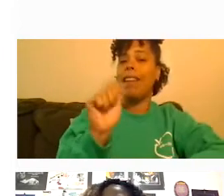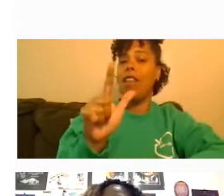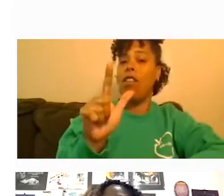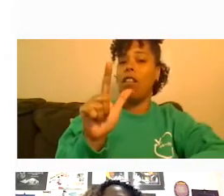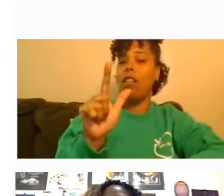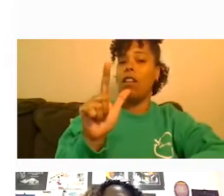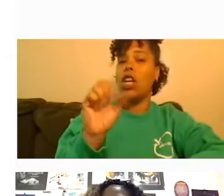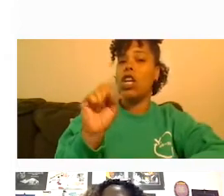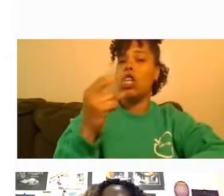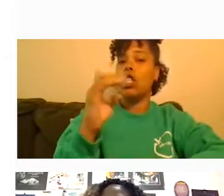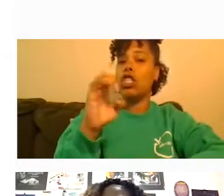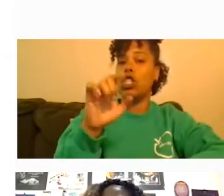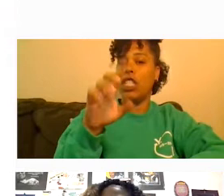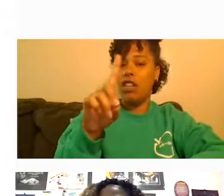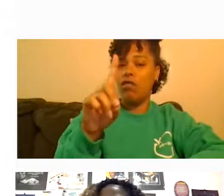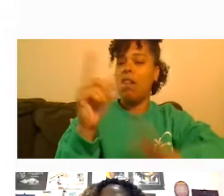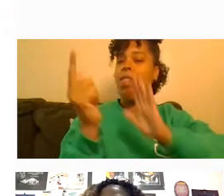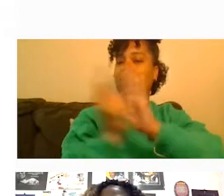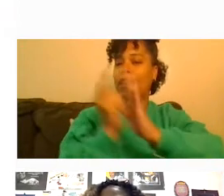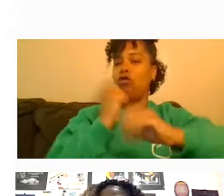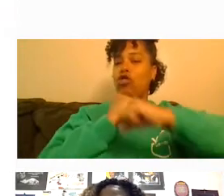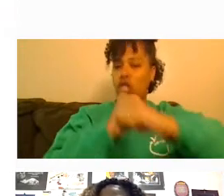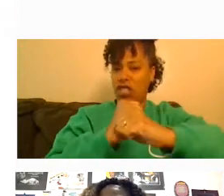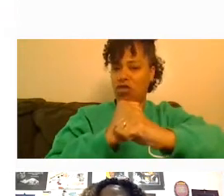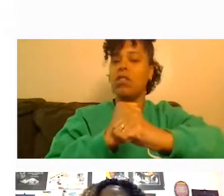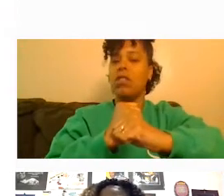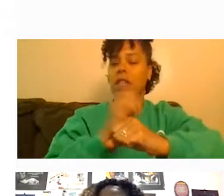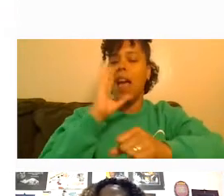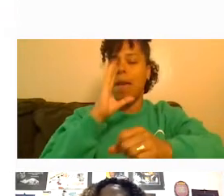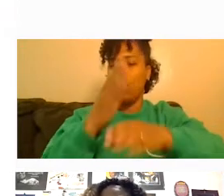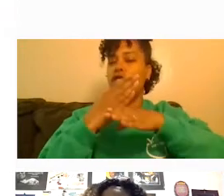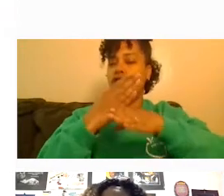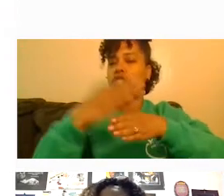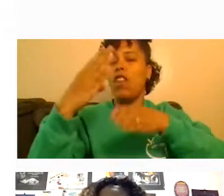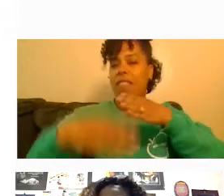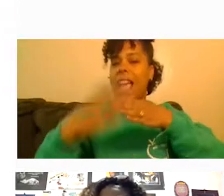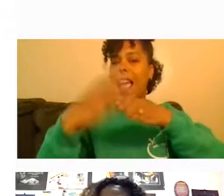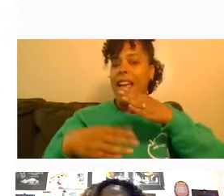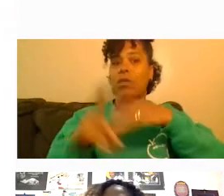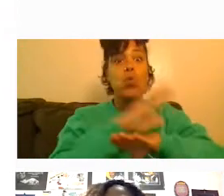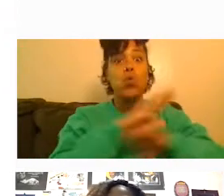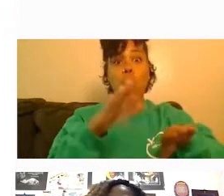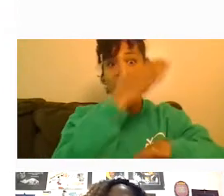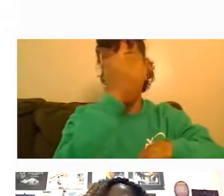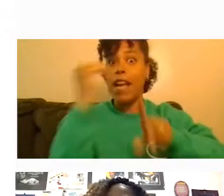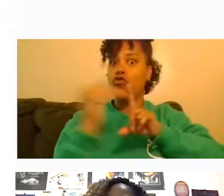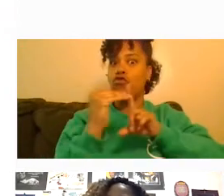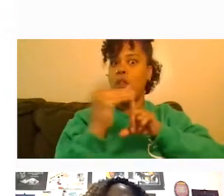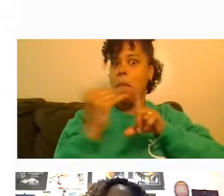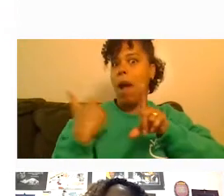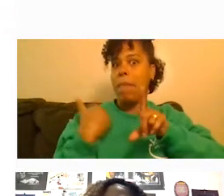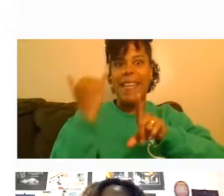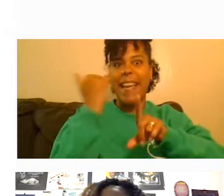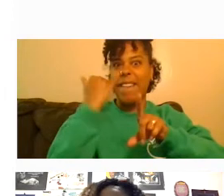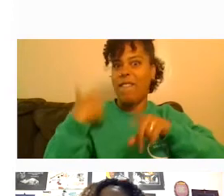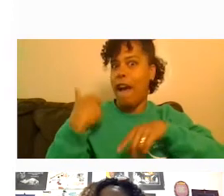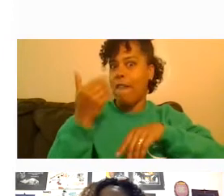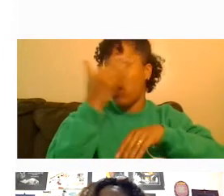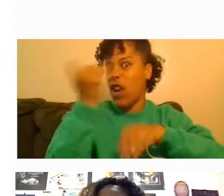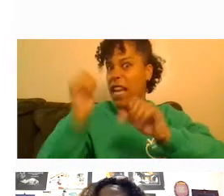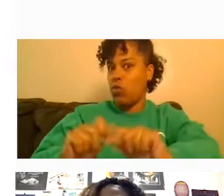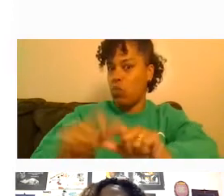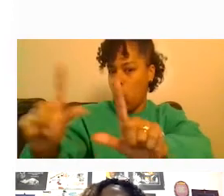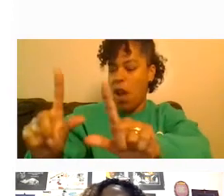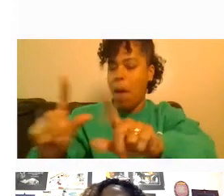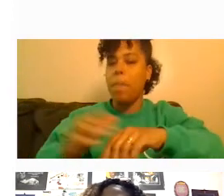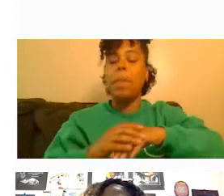you in the end. Debbie, please make sure to remind me if I forget to put that slide up. But the main thing, and I want